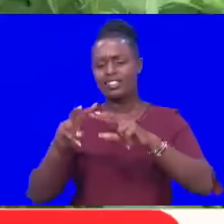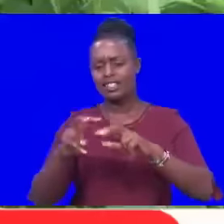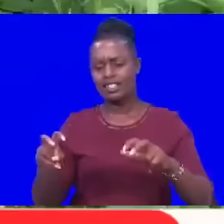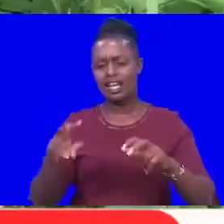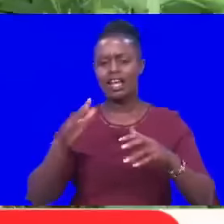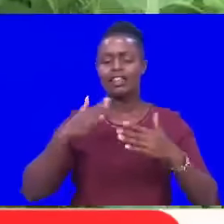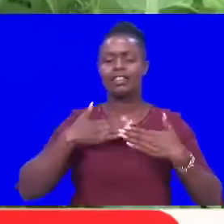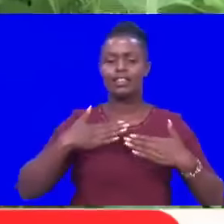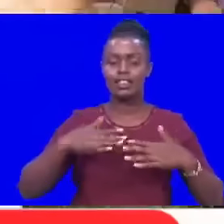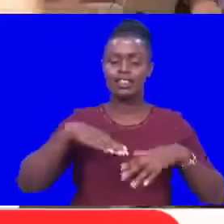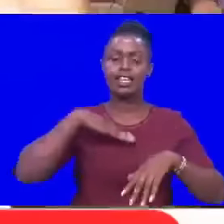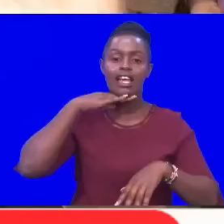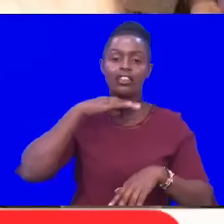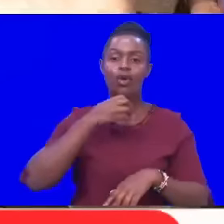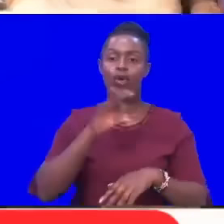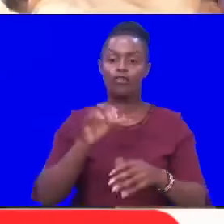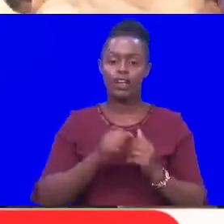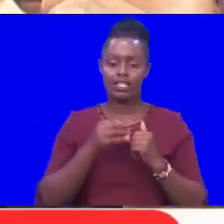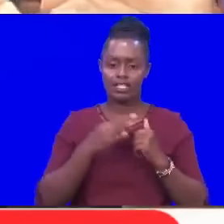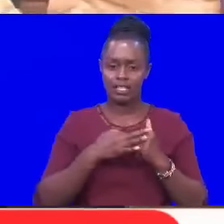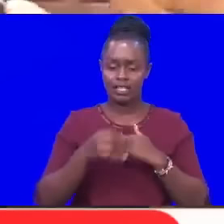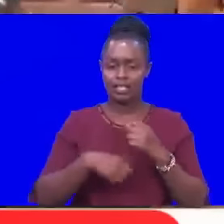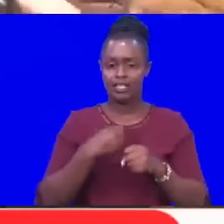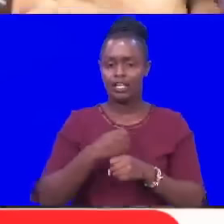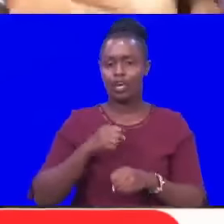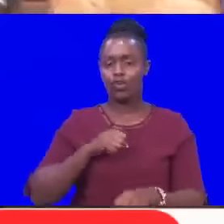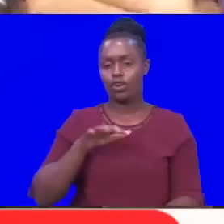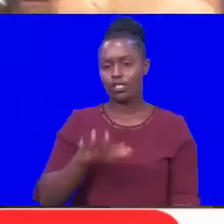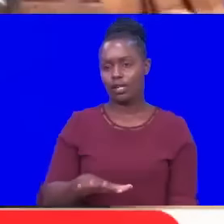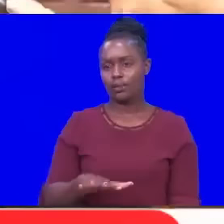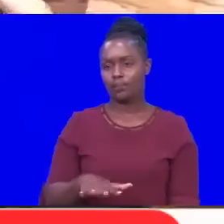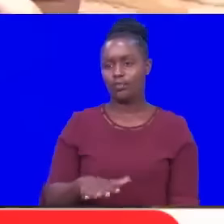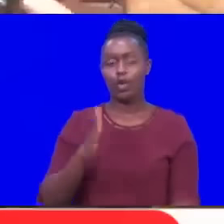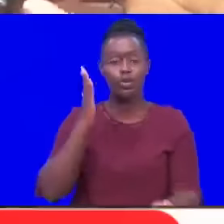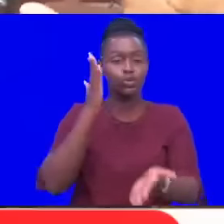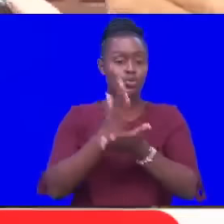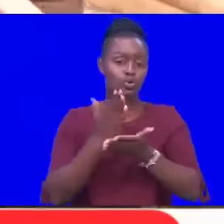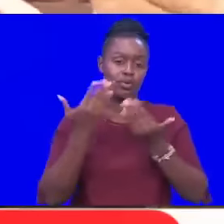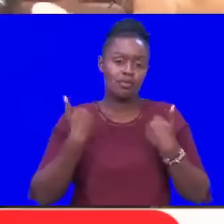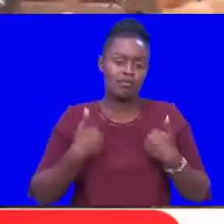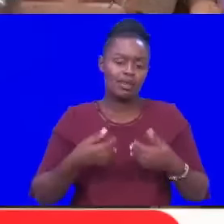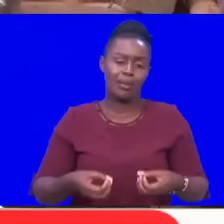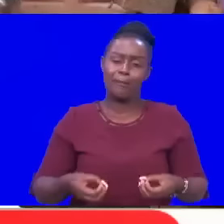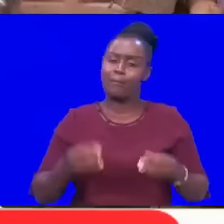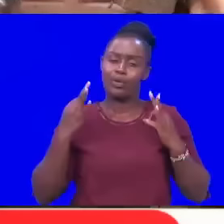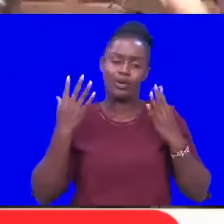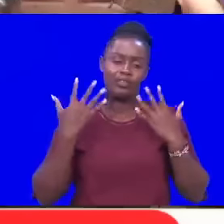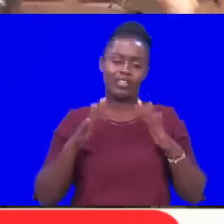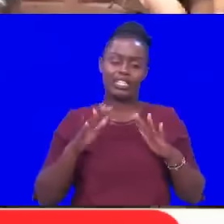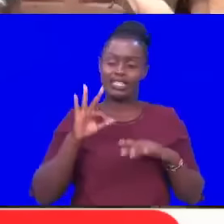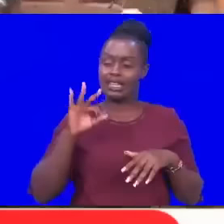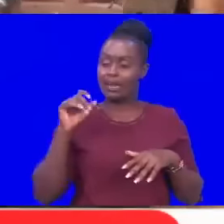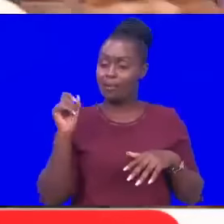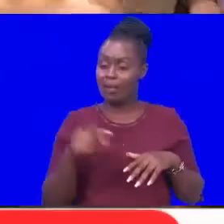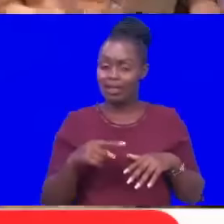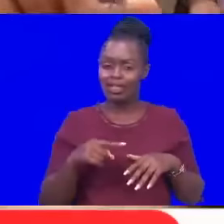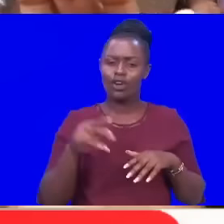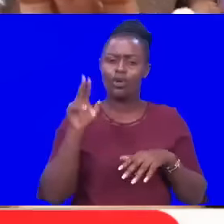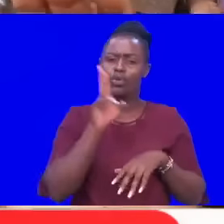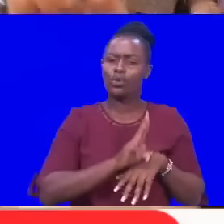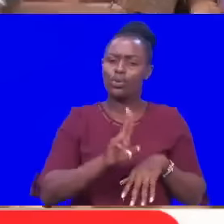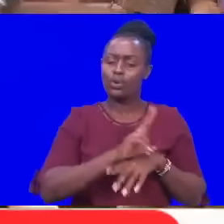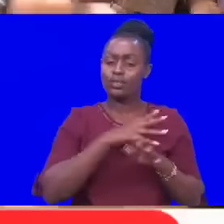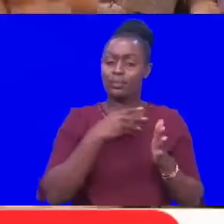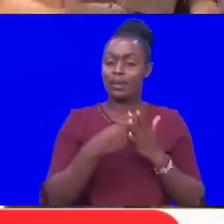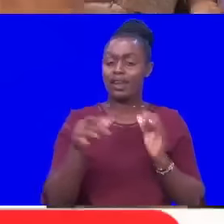18-year-old granddaughter. Serikali minaomba tafadhali. Mimi sina nguvu ya pesa nimeishiwa hiyo miezi tatu na kusika hiyo mbalio. Mimi sina